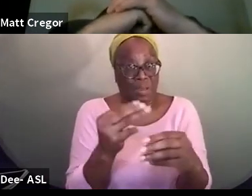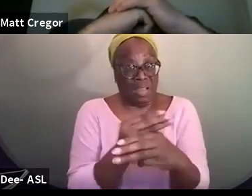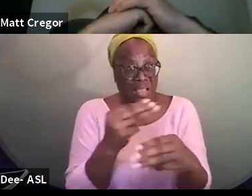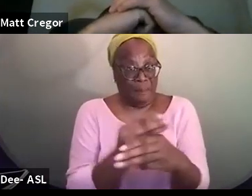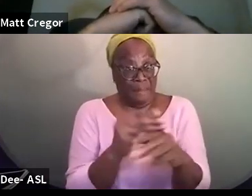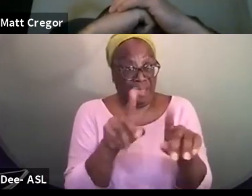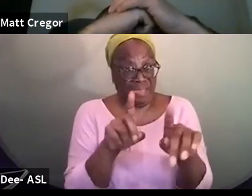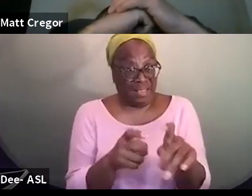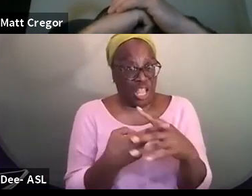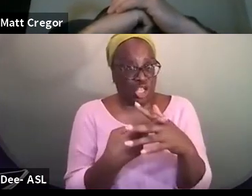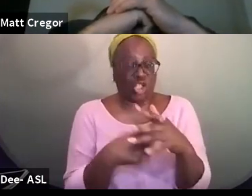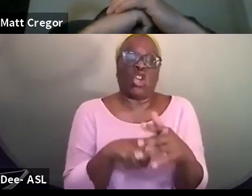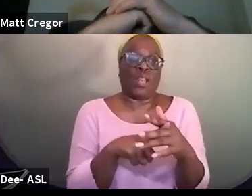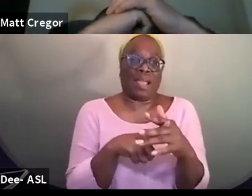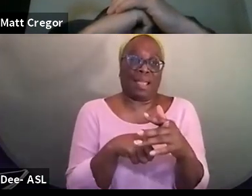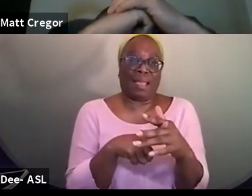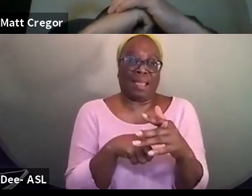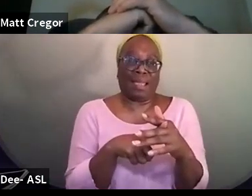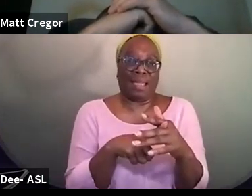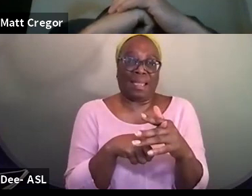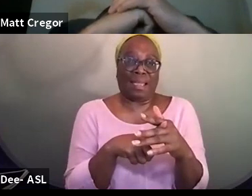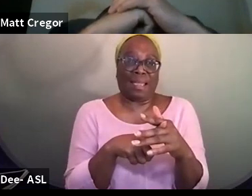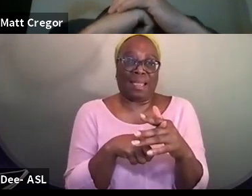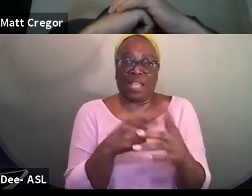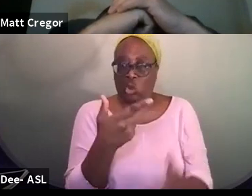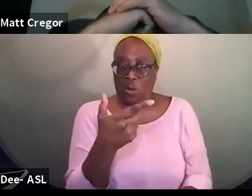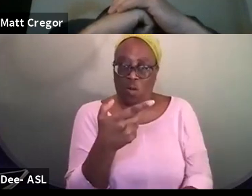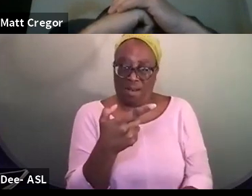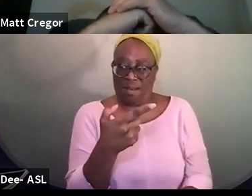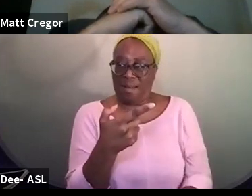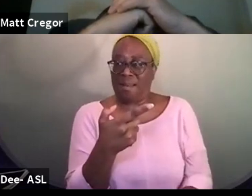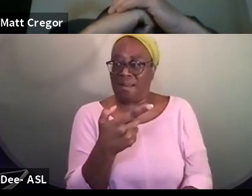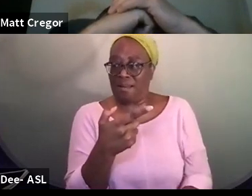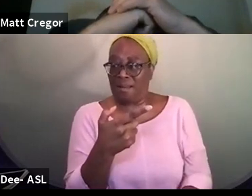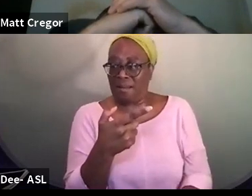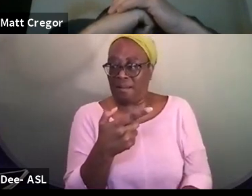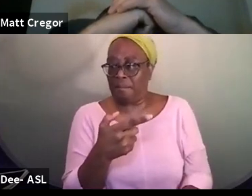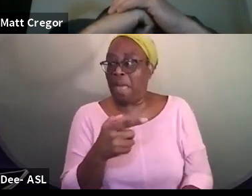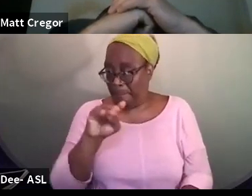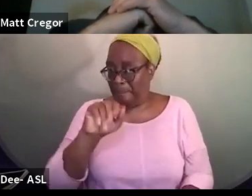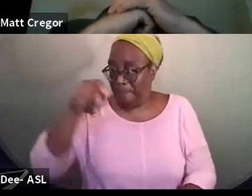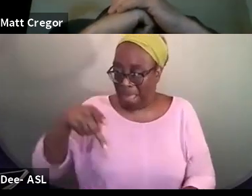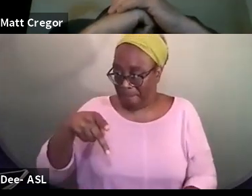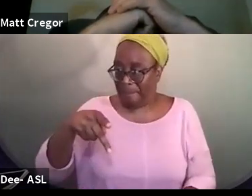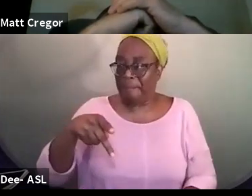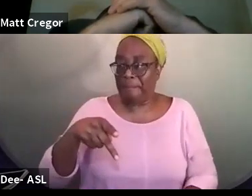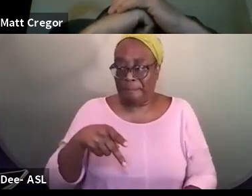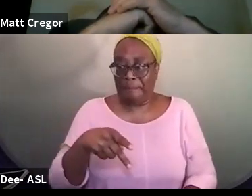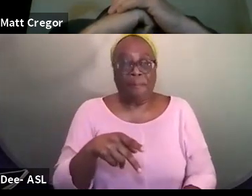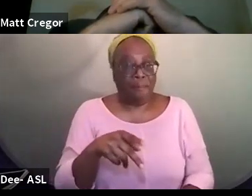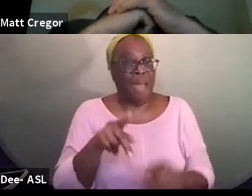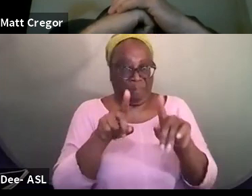beginning this coming new school year. The time period for growth to